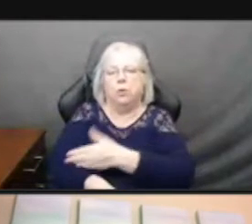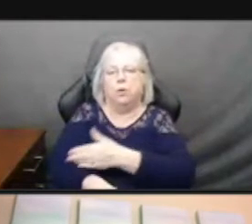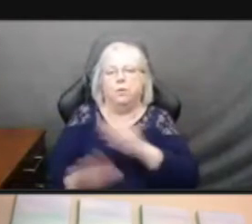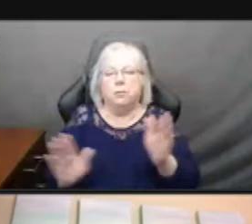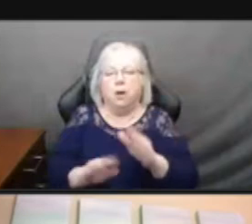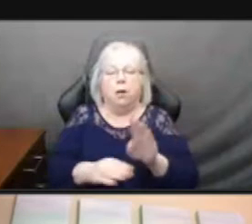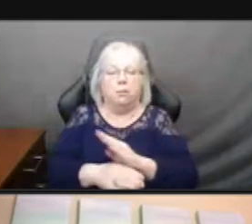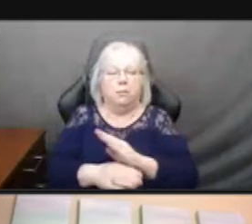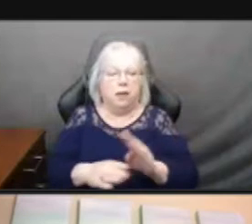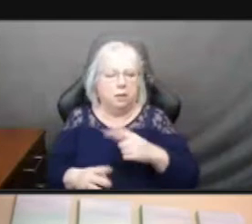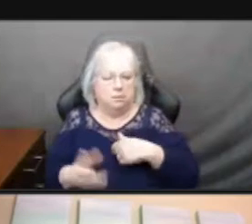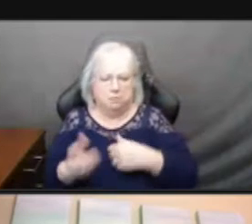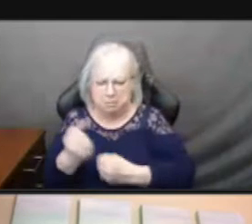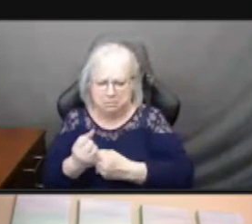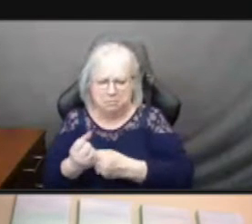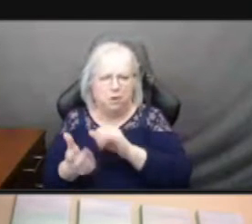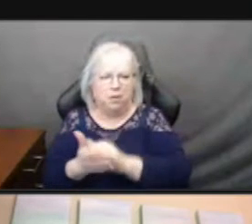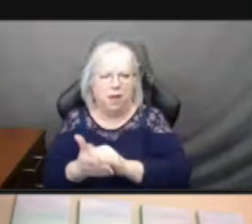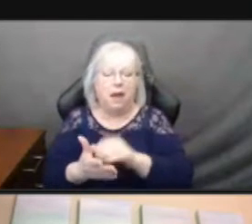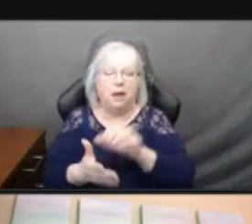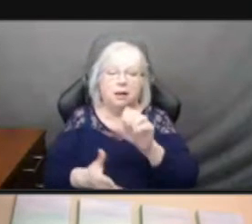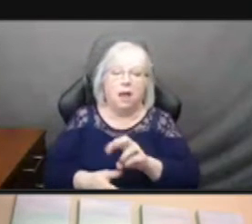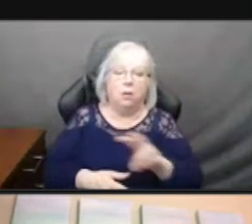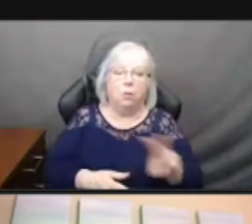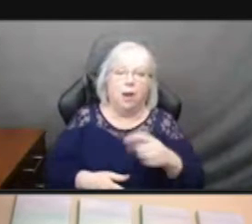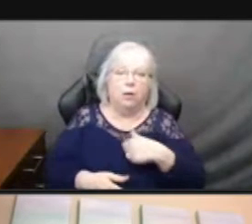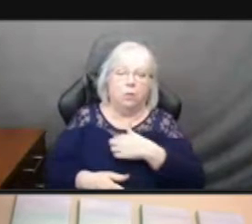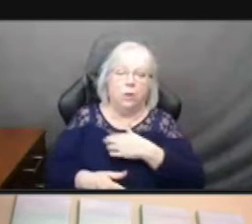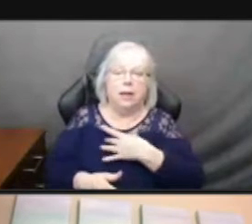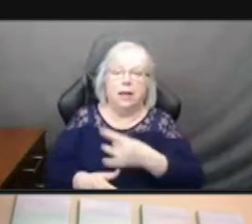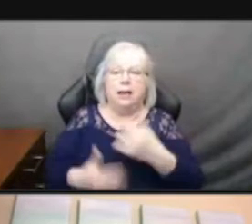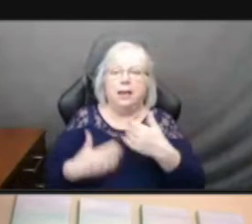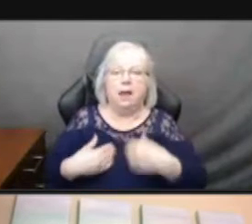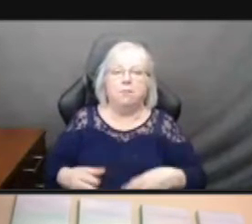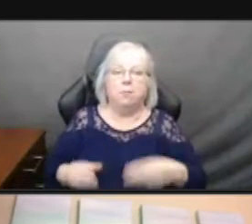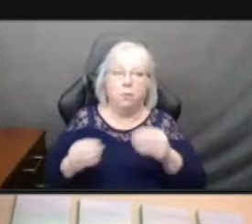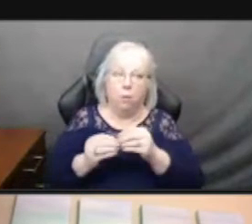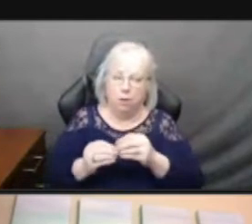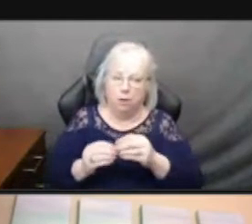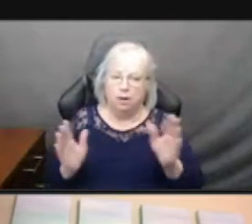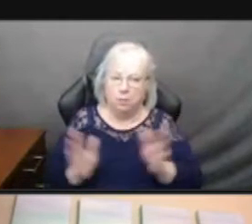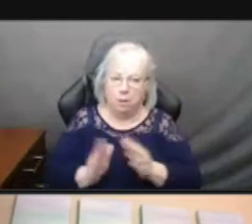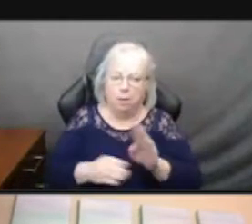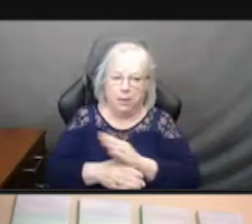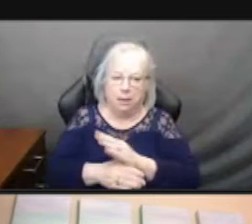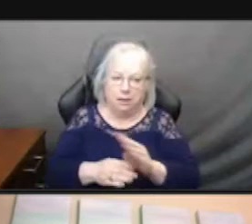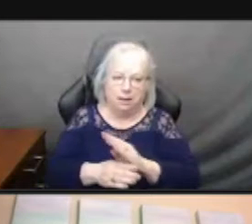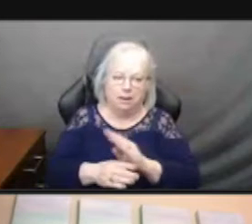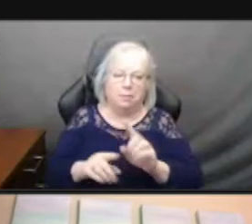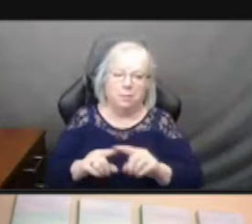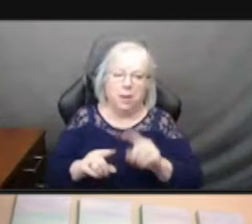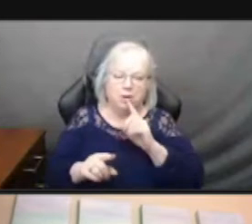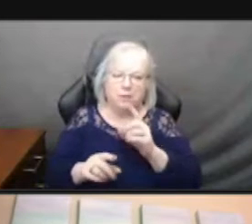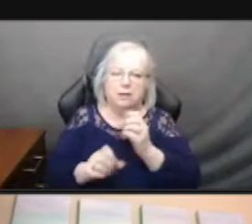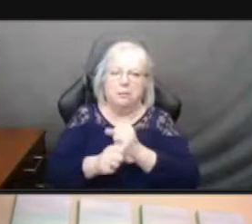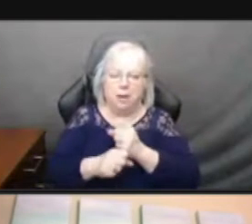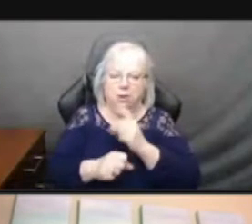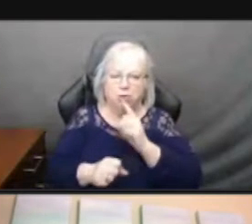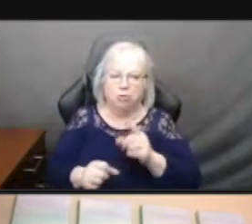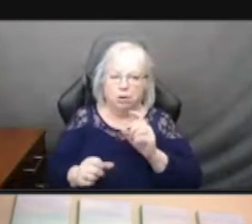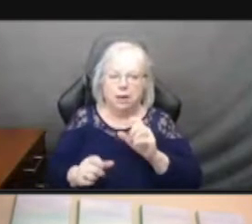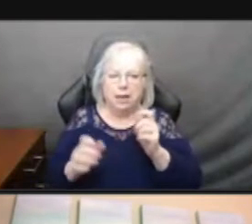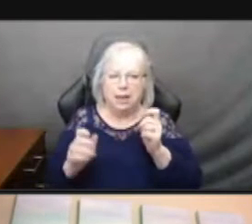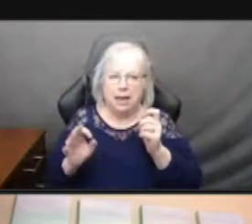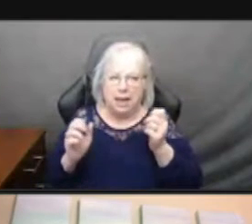that. In Southwest, we'd like to have more small business, but no, it's just to make sure that we have all